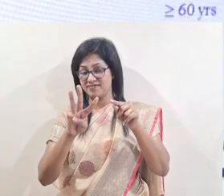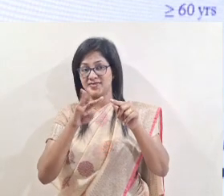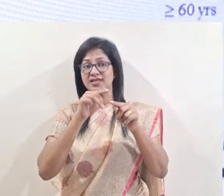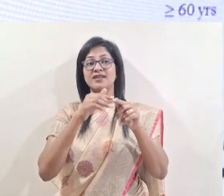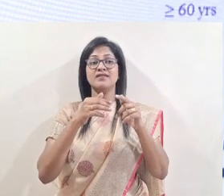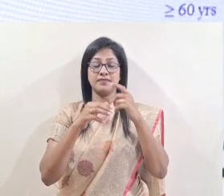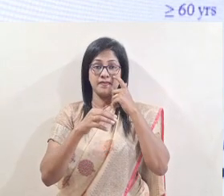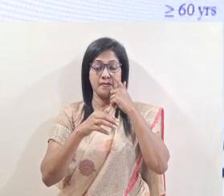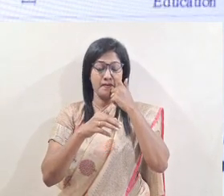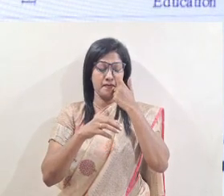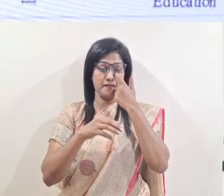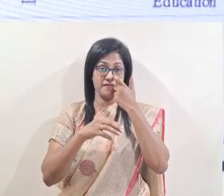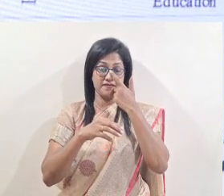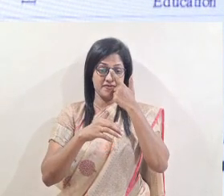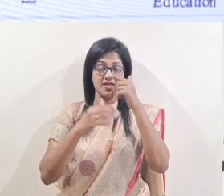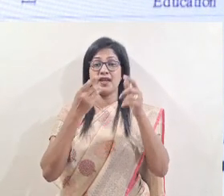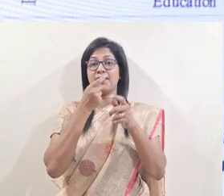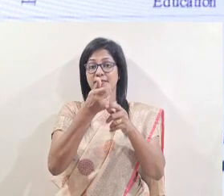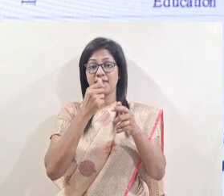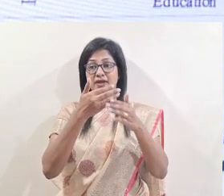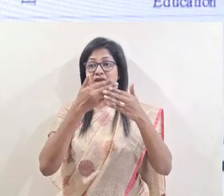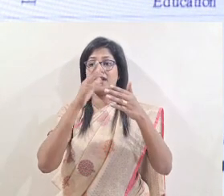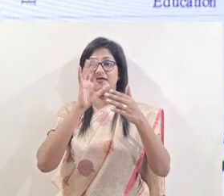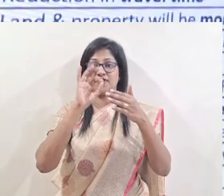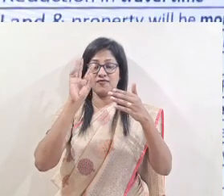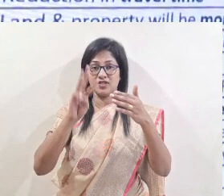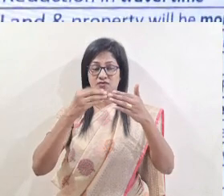of below 50,000.